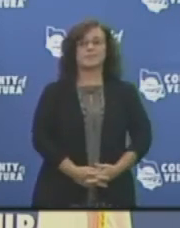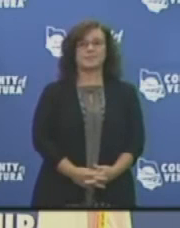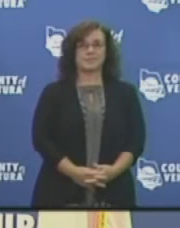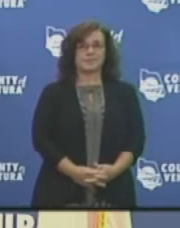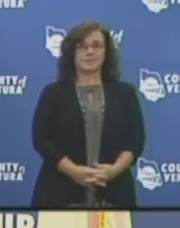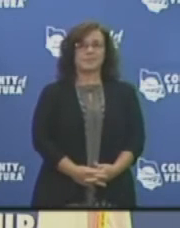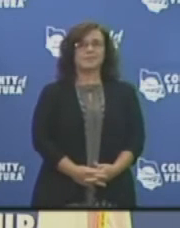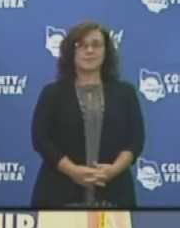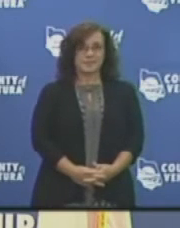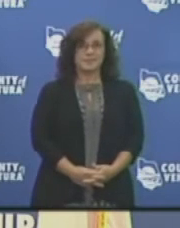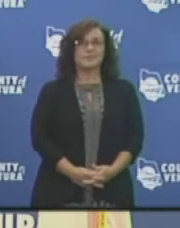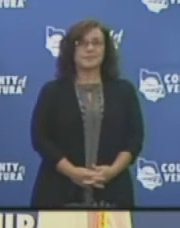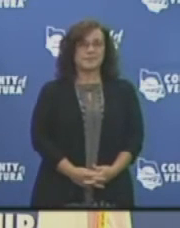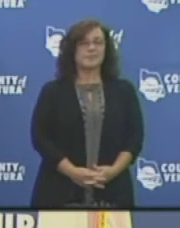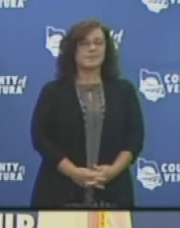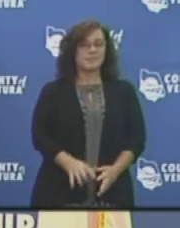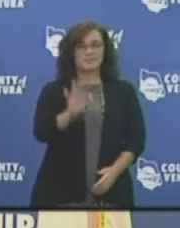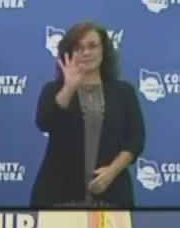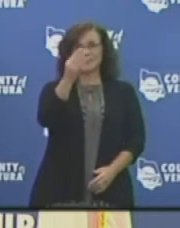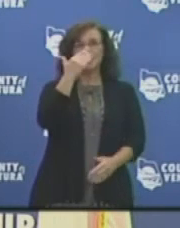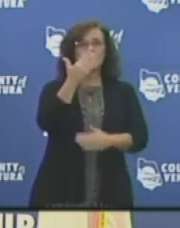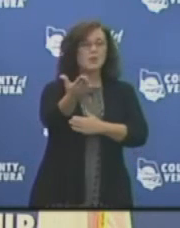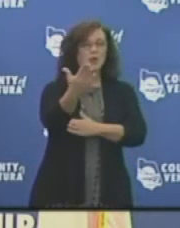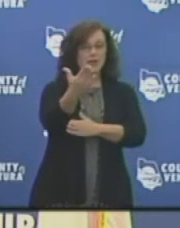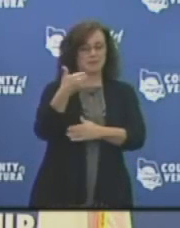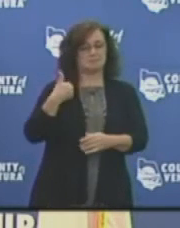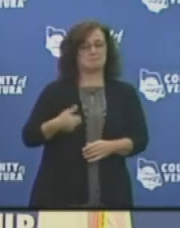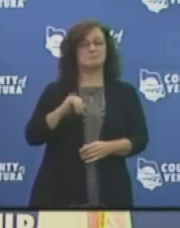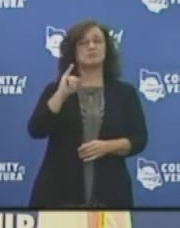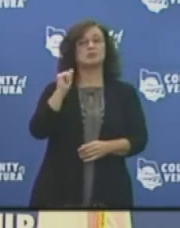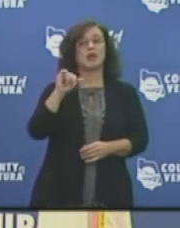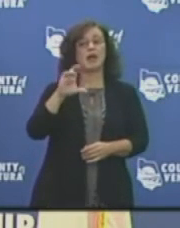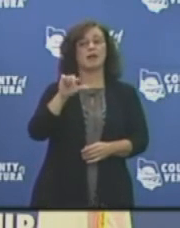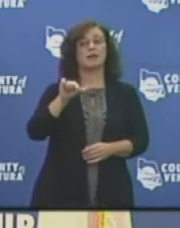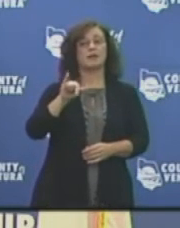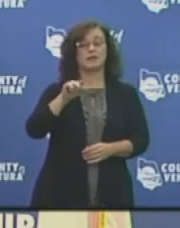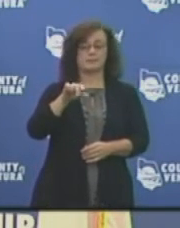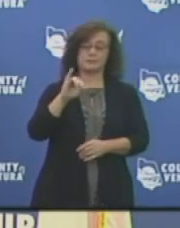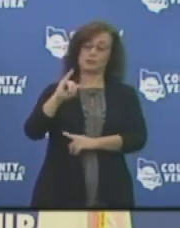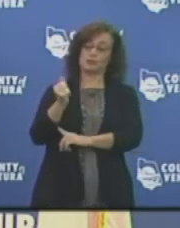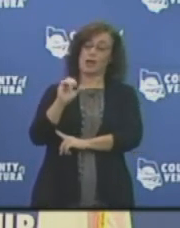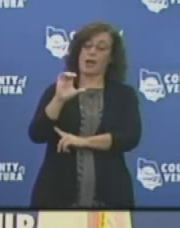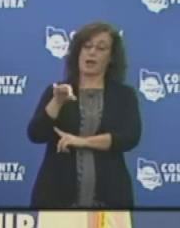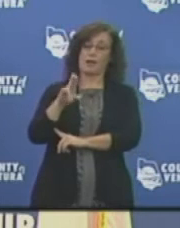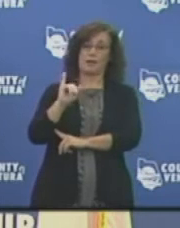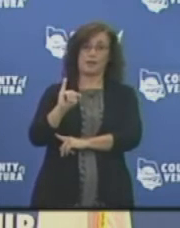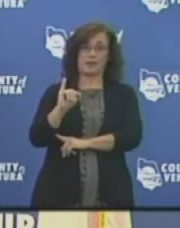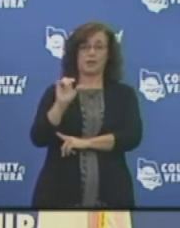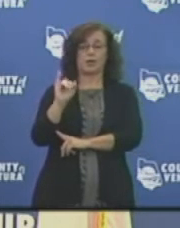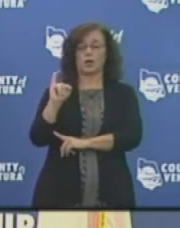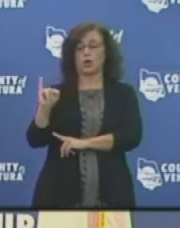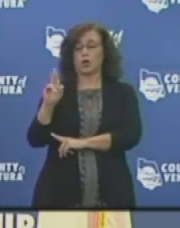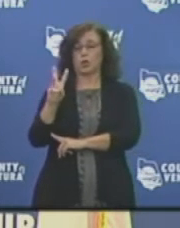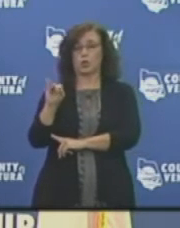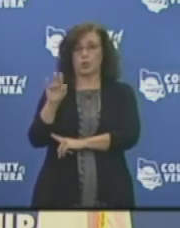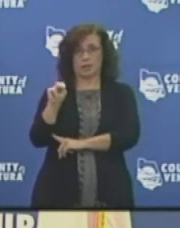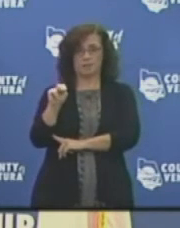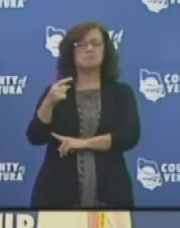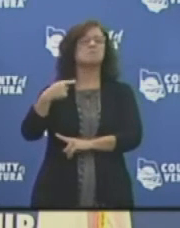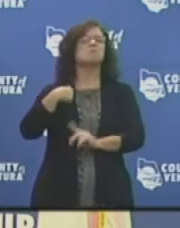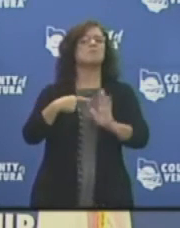Good morning, everybody. My name is Jackie Irwin, and I am the Assembly member representing Ventura County in the